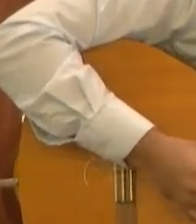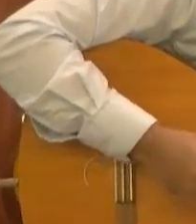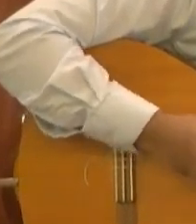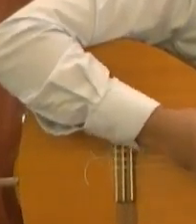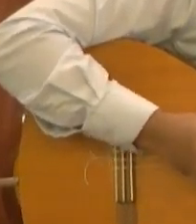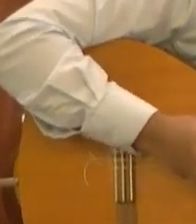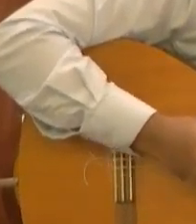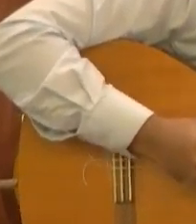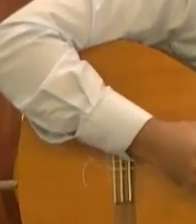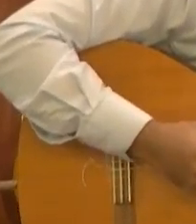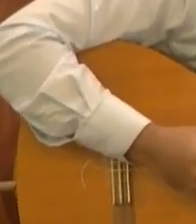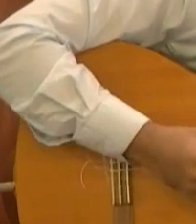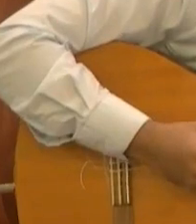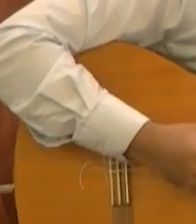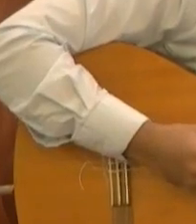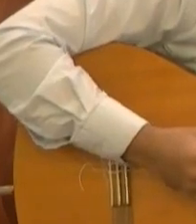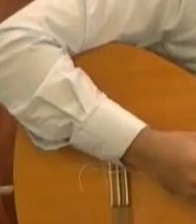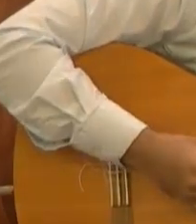sadness